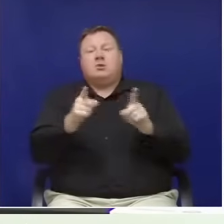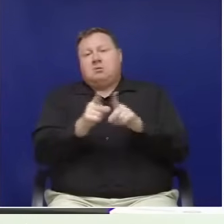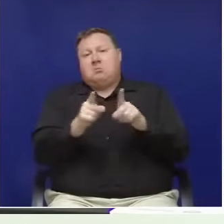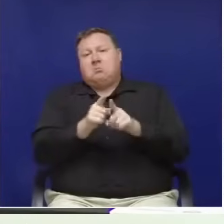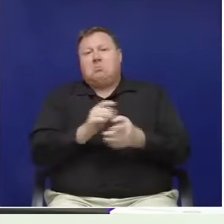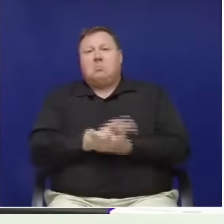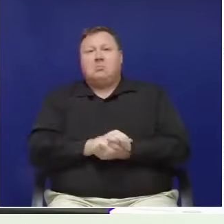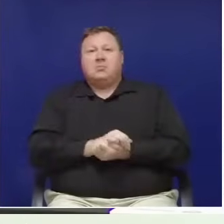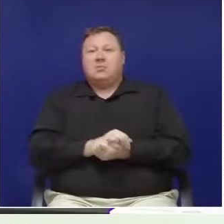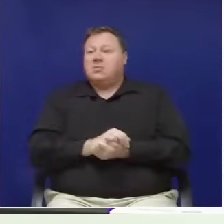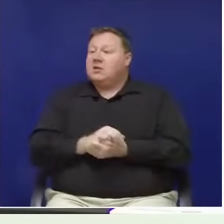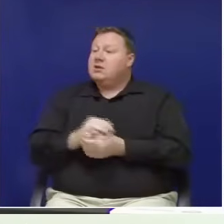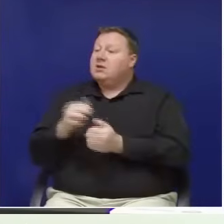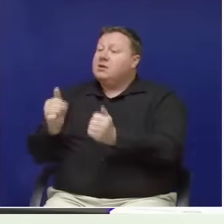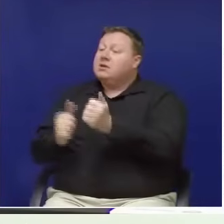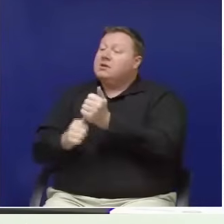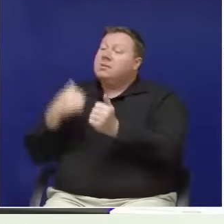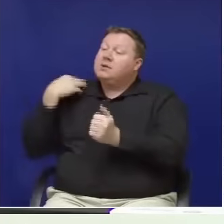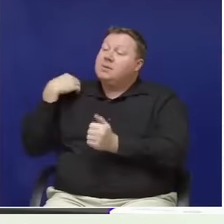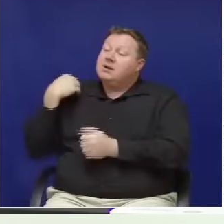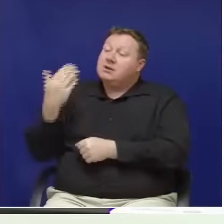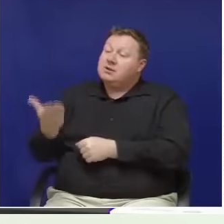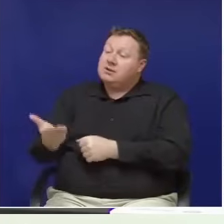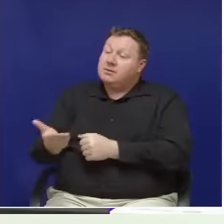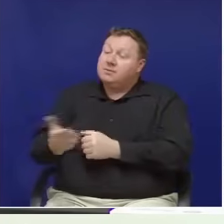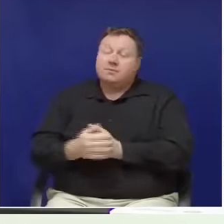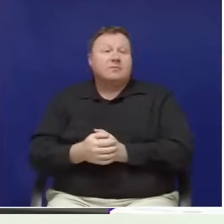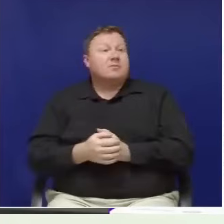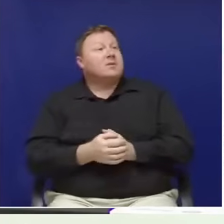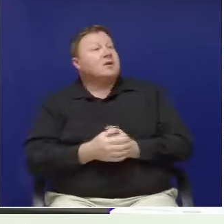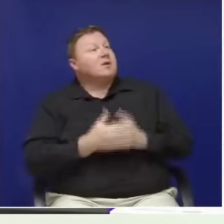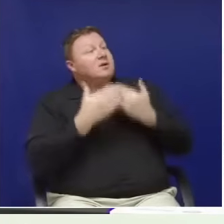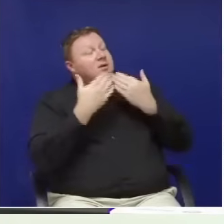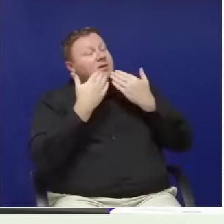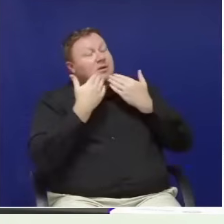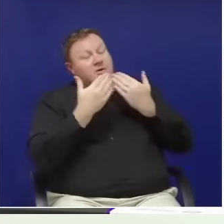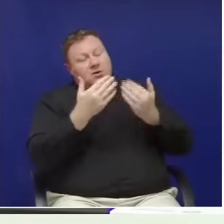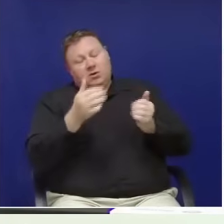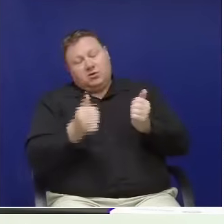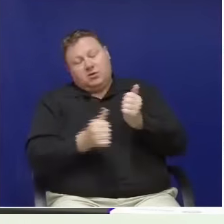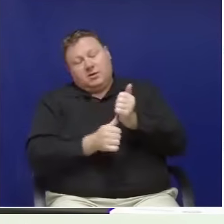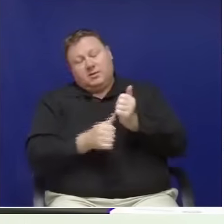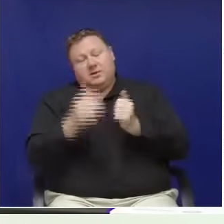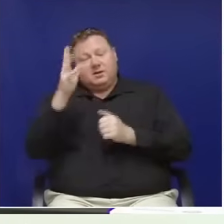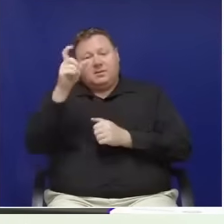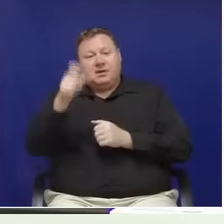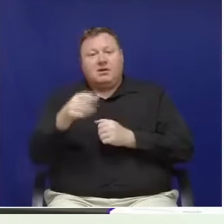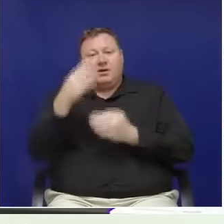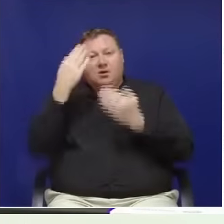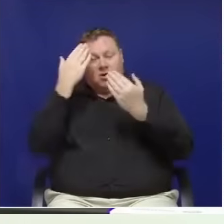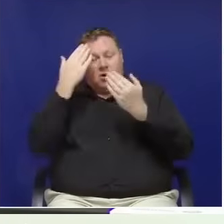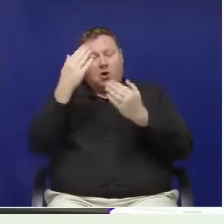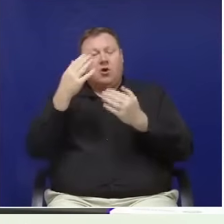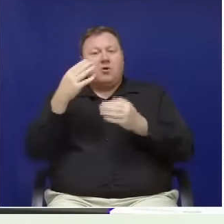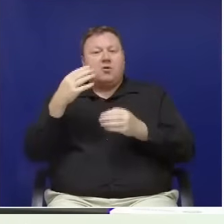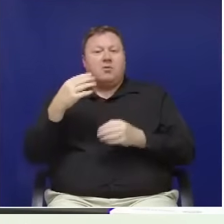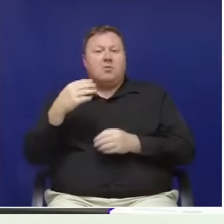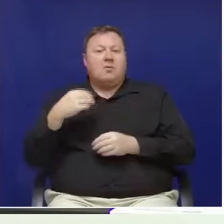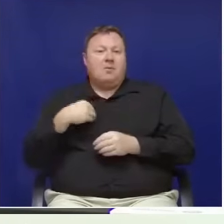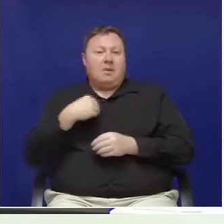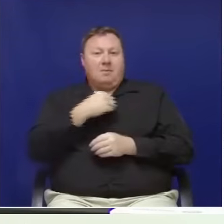Yes, thank you, Deputy Speaker. I can see that the honourable member is curious about